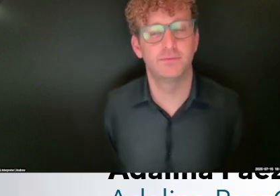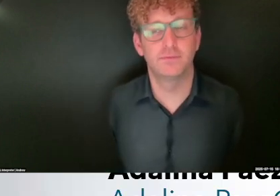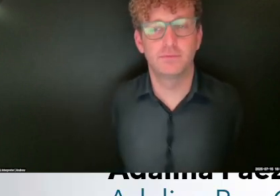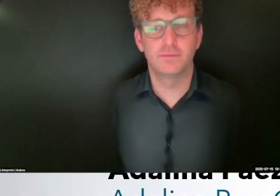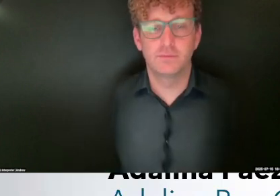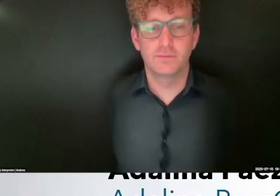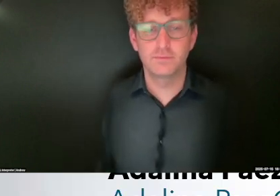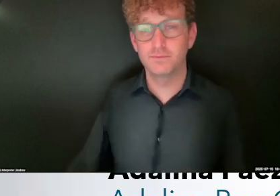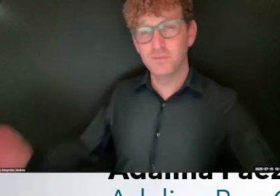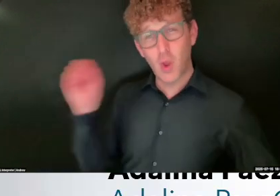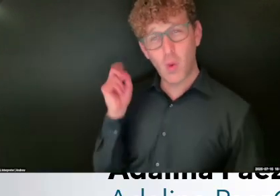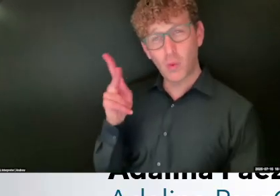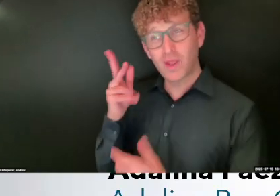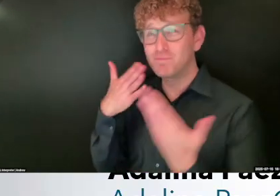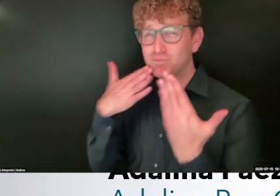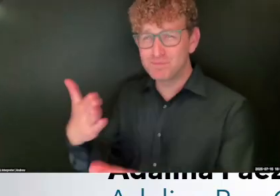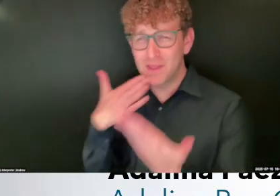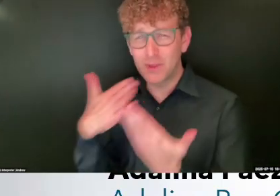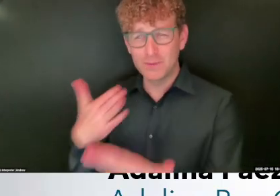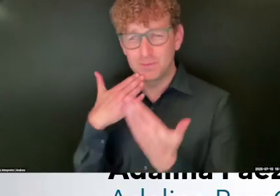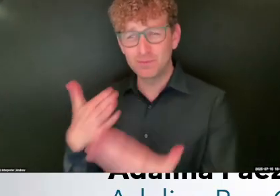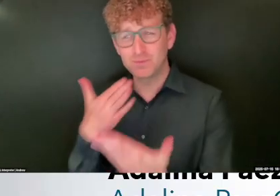All right. Thank you so much for that.